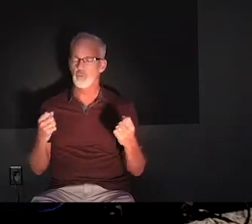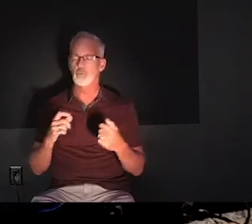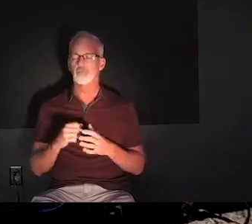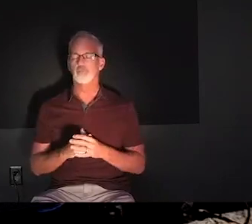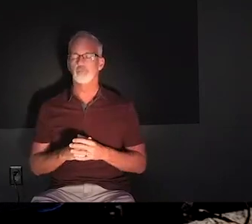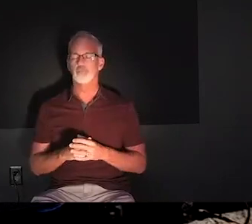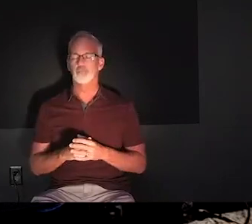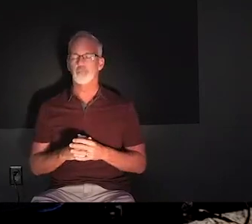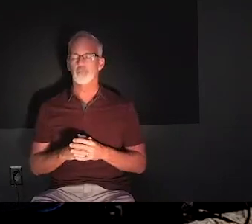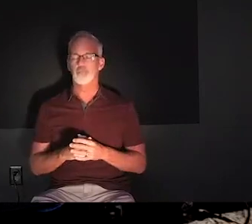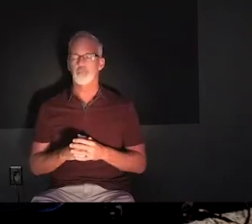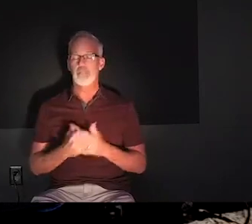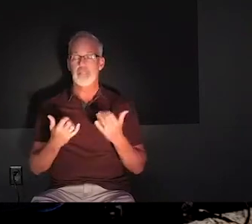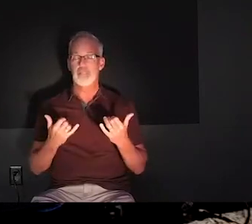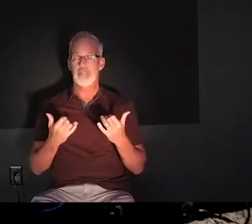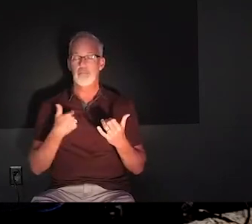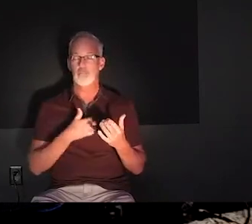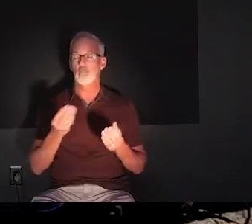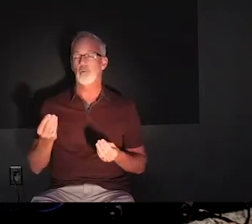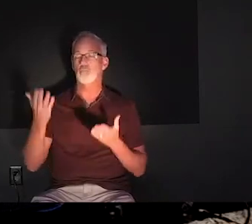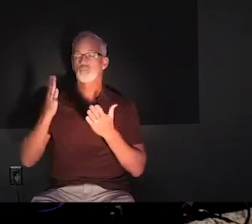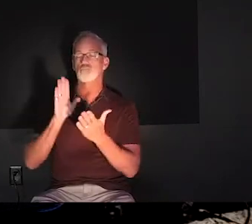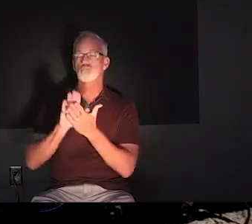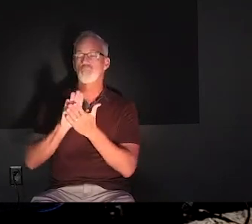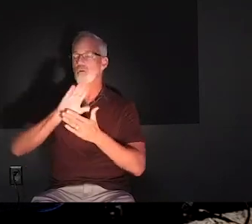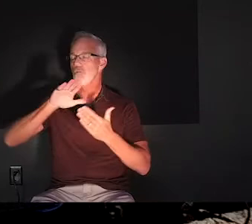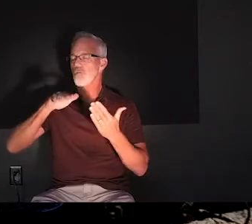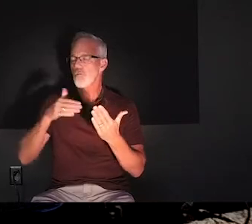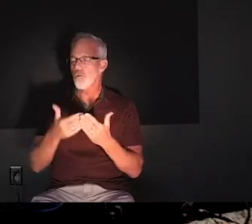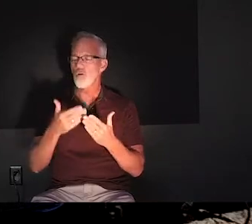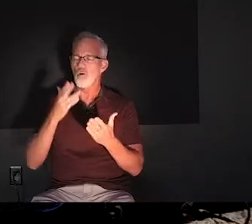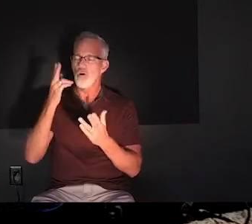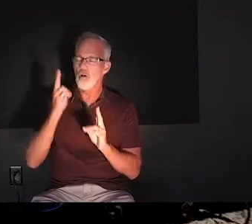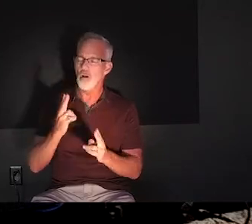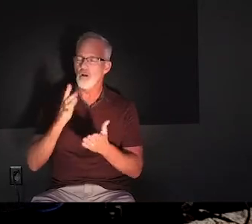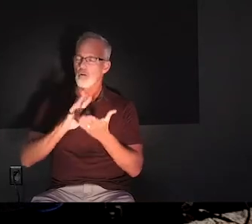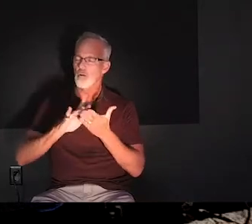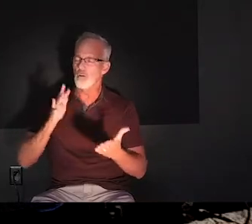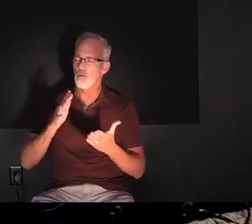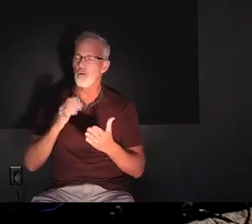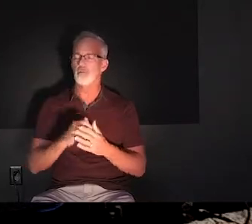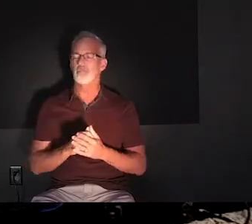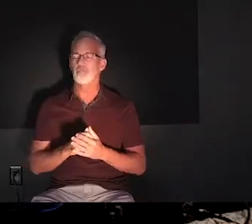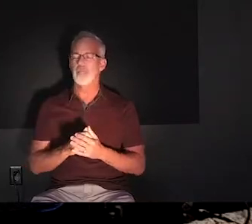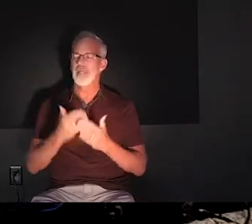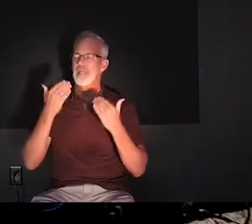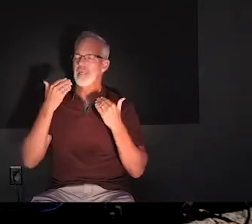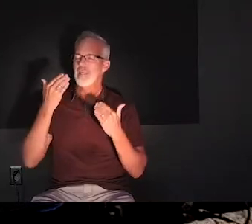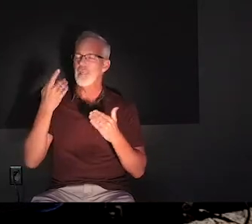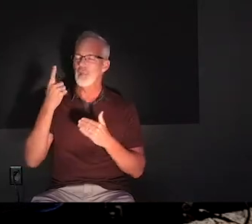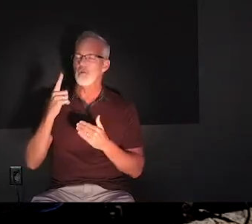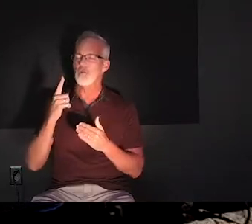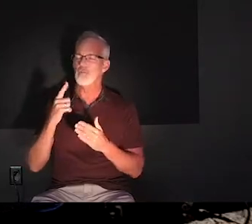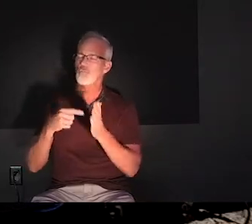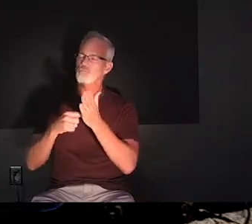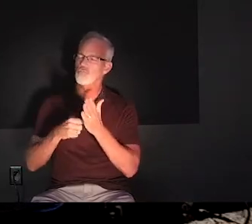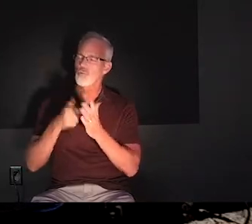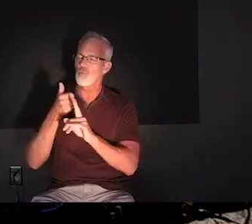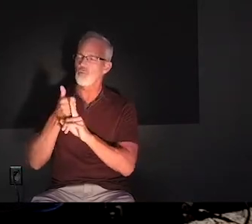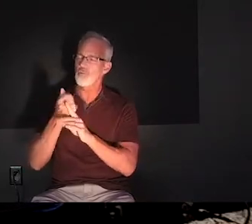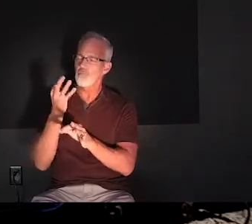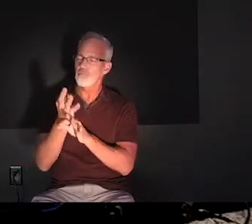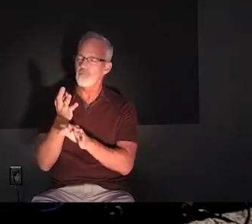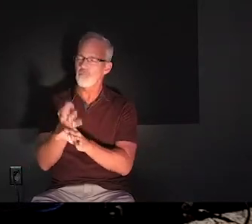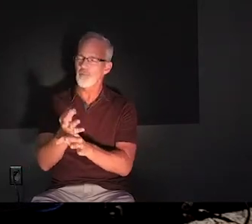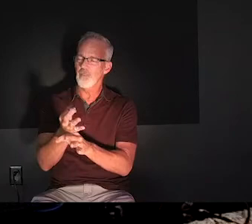to. And we just give you all the praise and honor and glory for all that you're doing. Thank you for proving yourself so